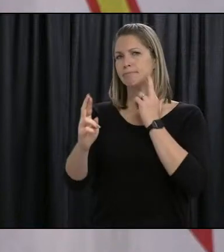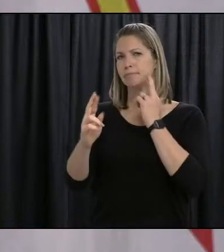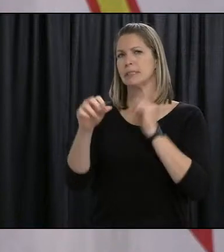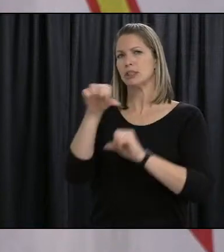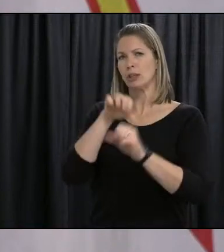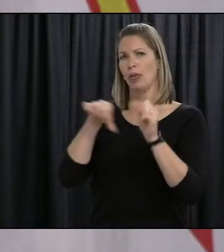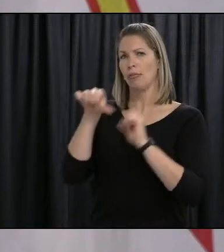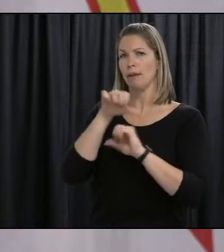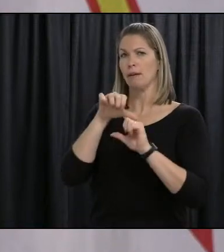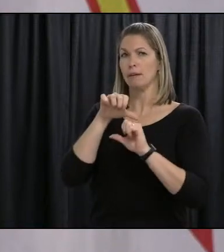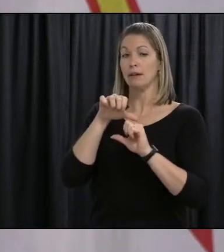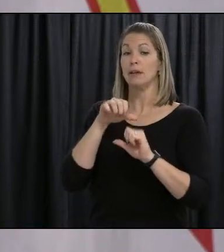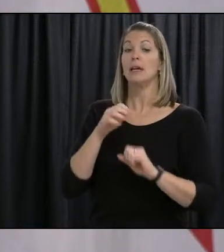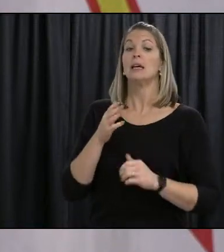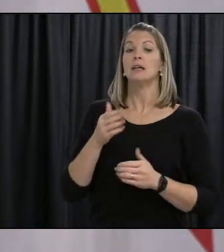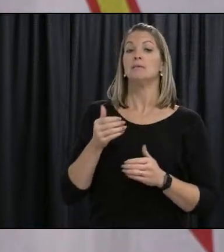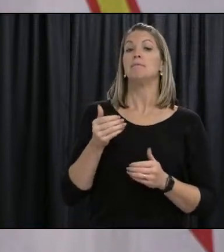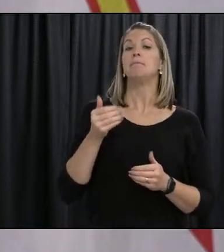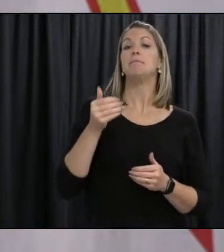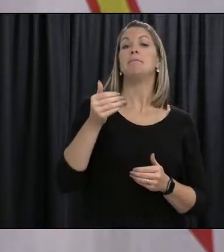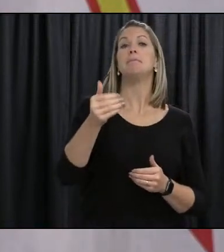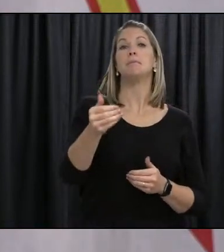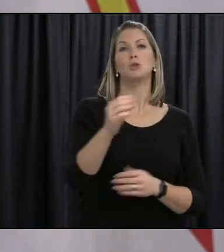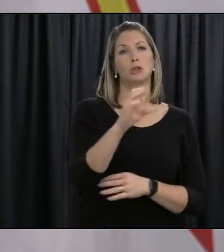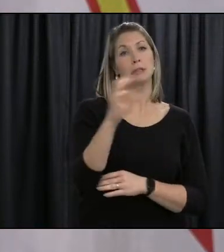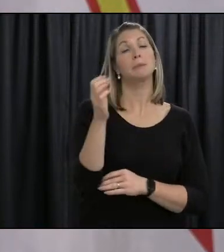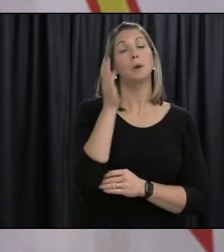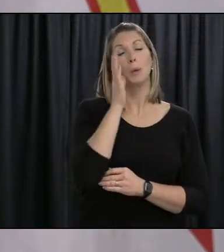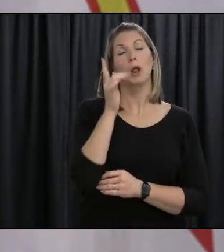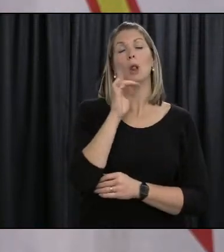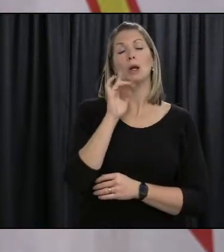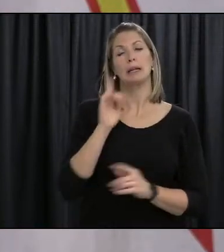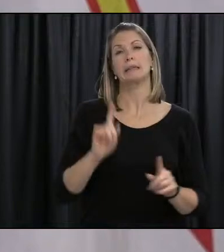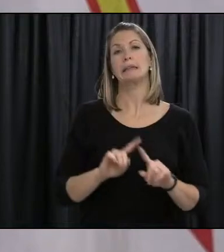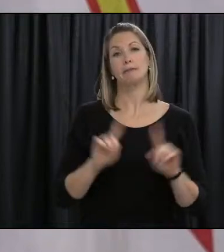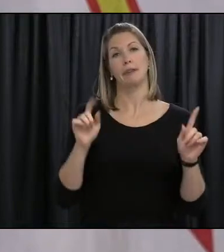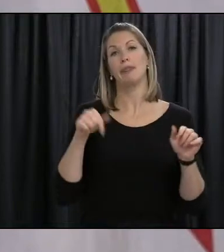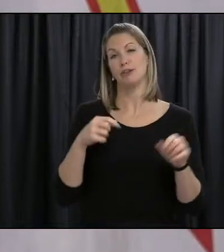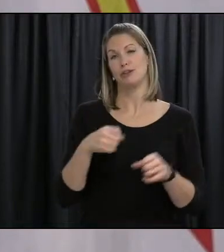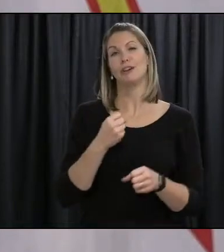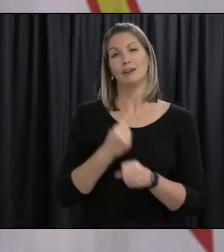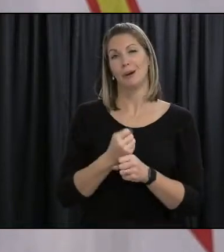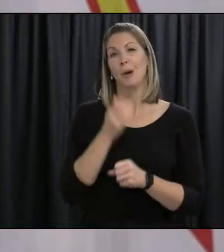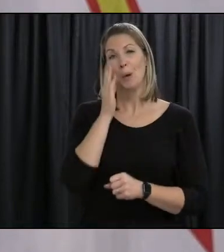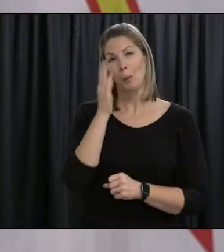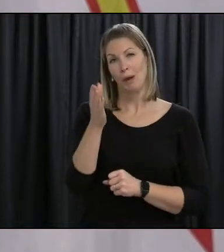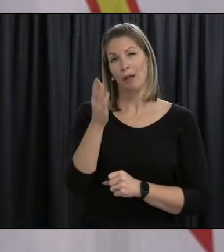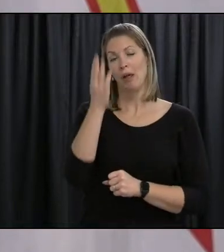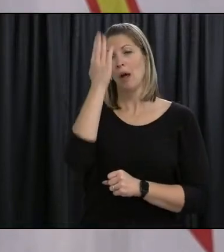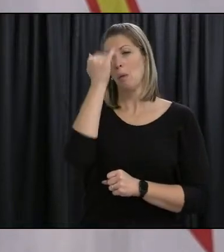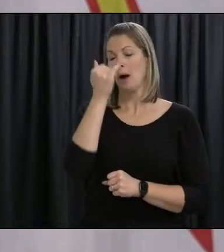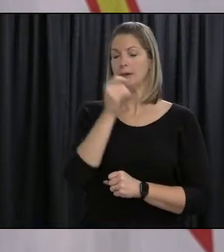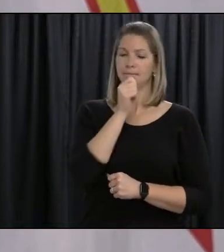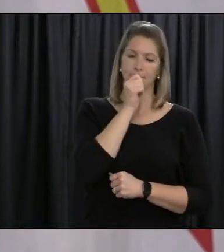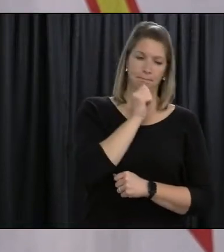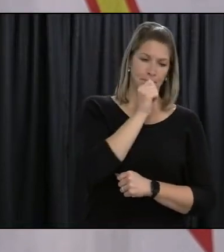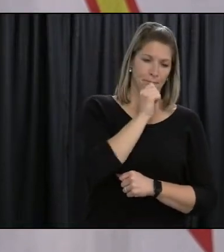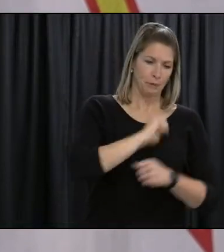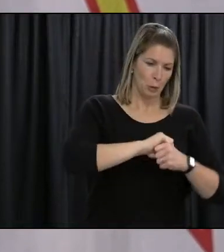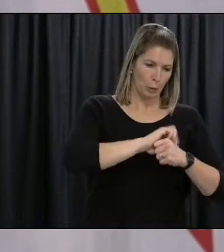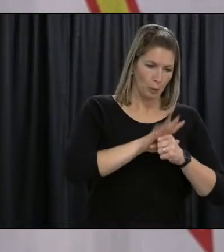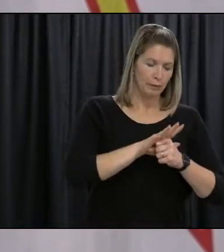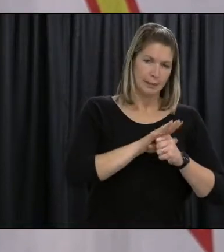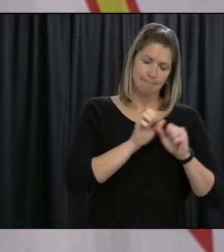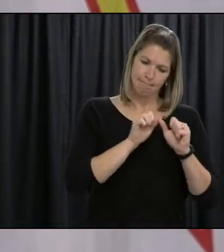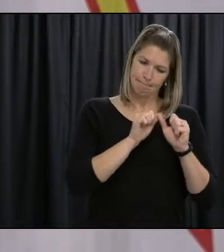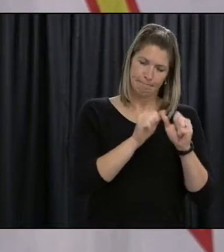different as we navigate life with COVID-19. We have heard from some of our seniors organizations, such as